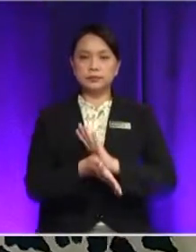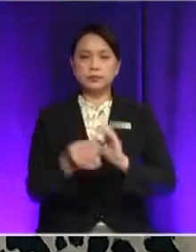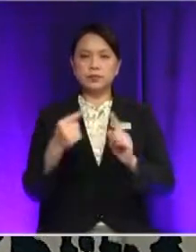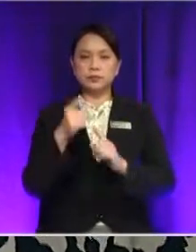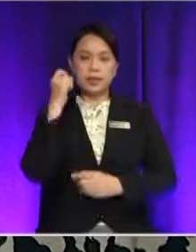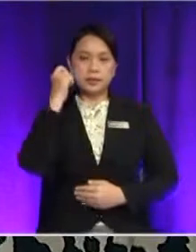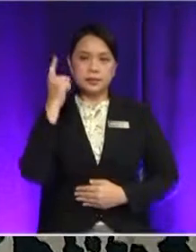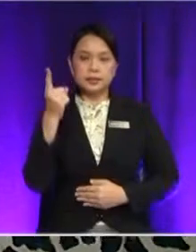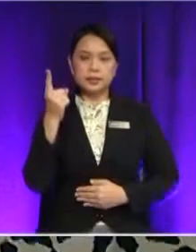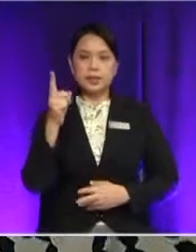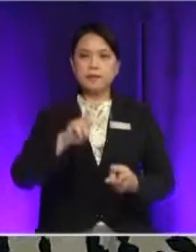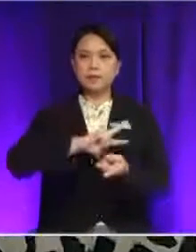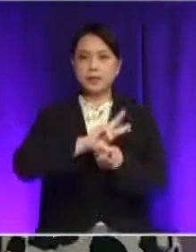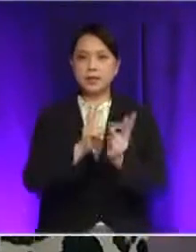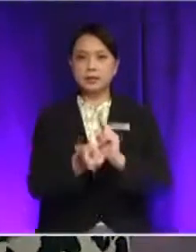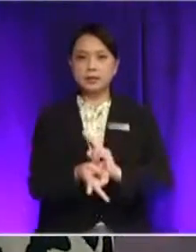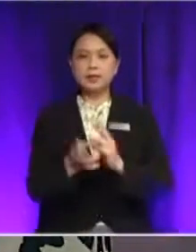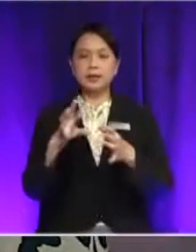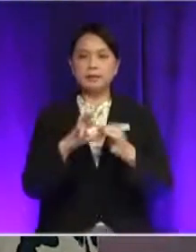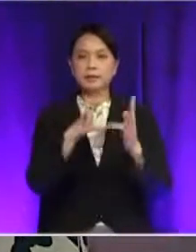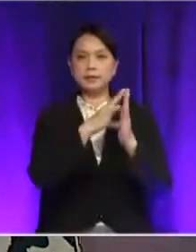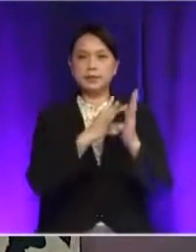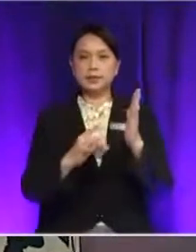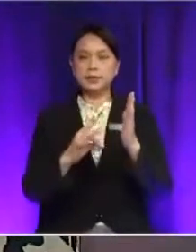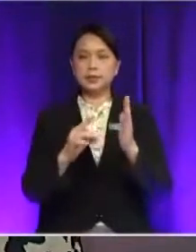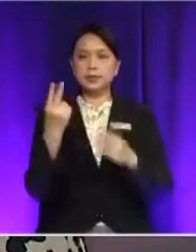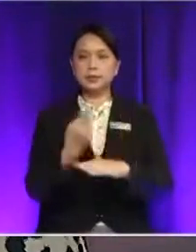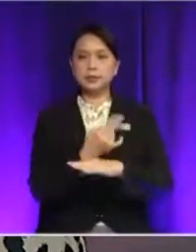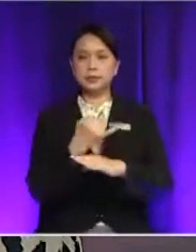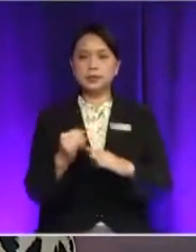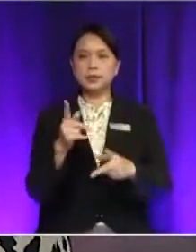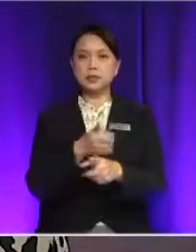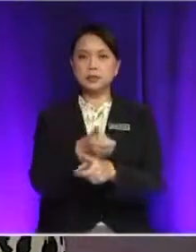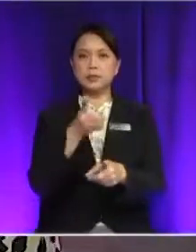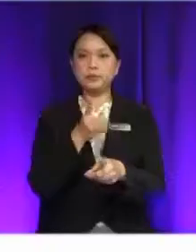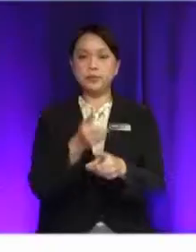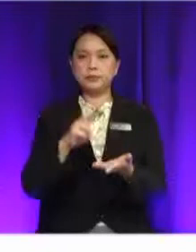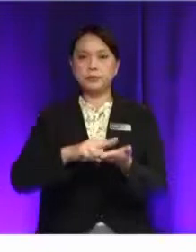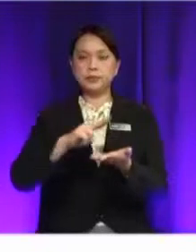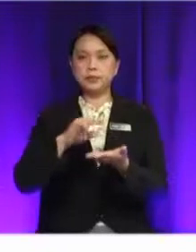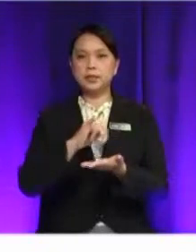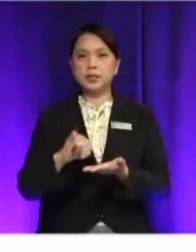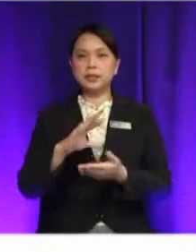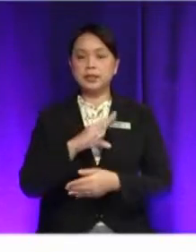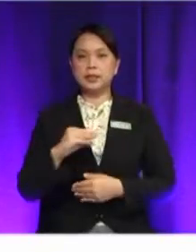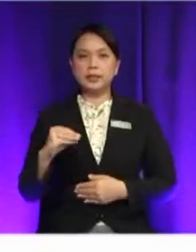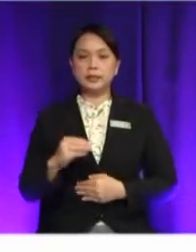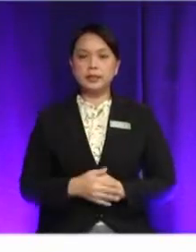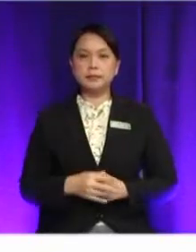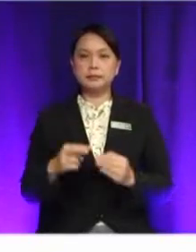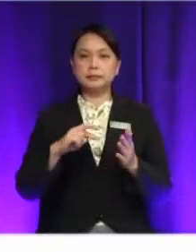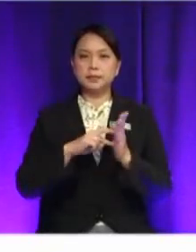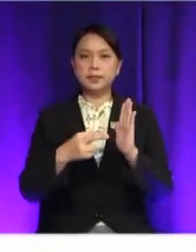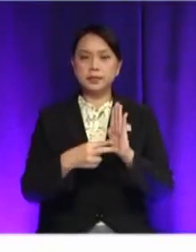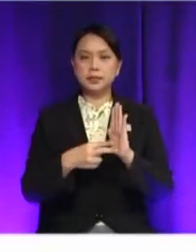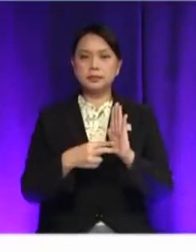understand a variety of texts by using a range of appropriate reading strategies to construct meaning. So they need to understand what the